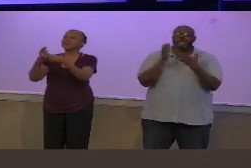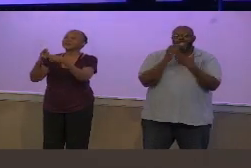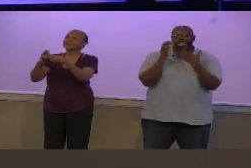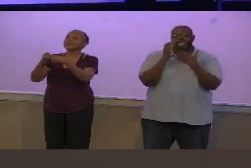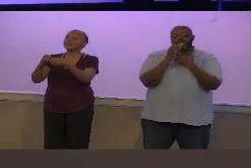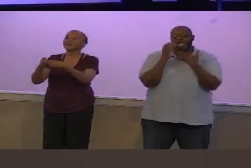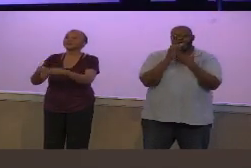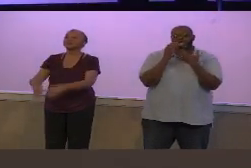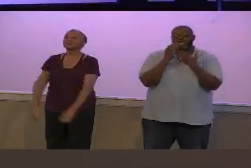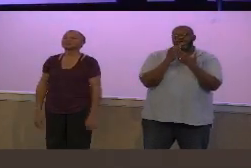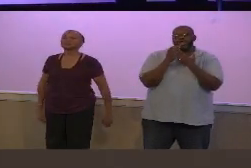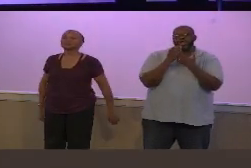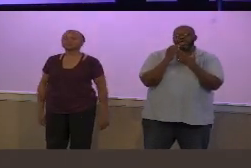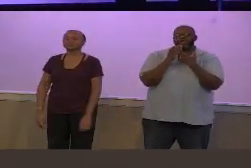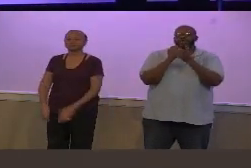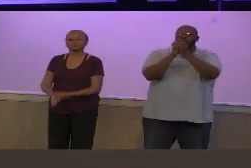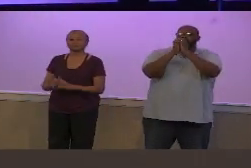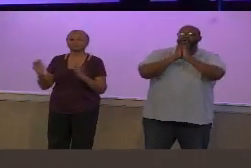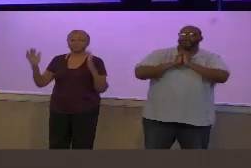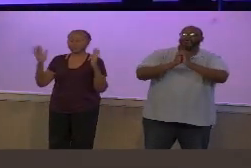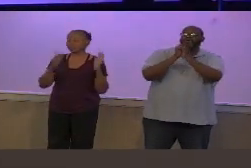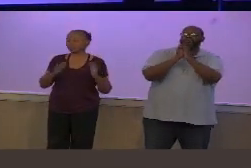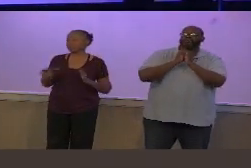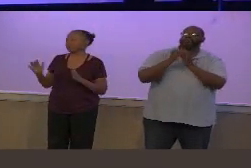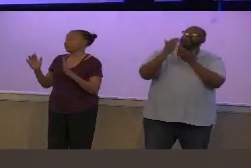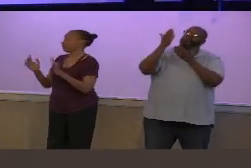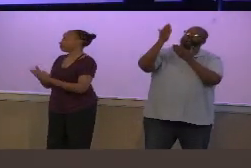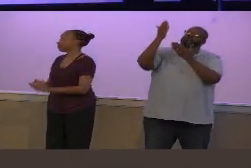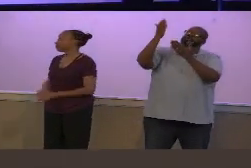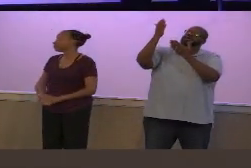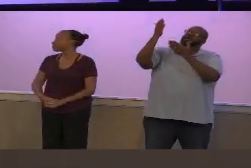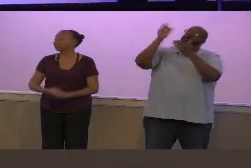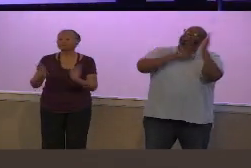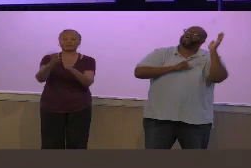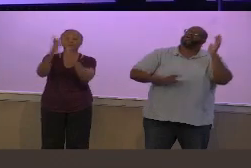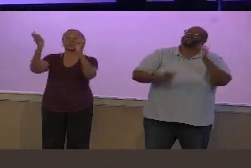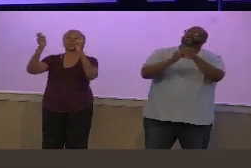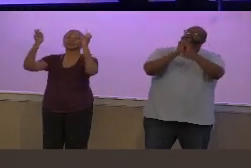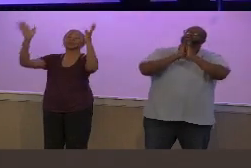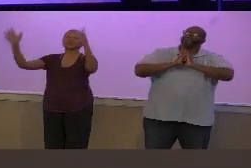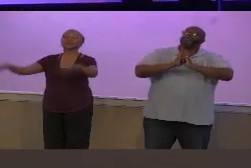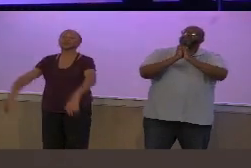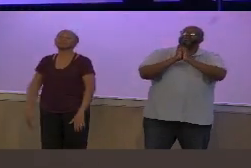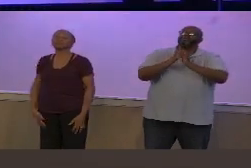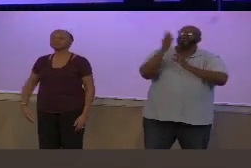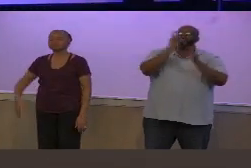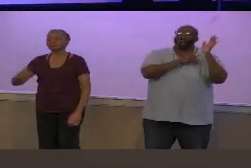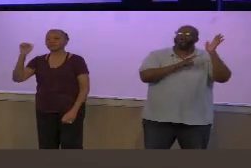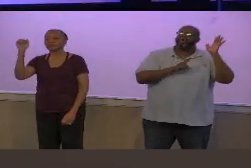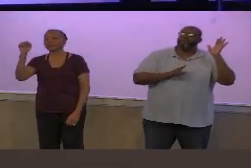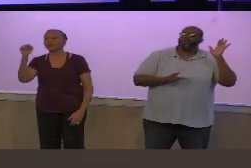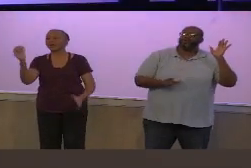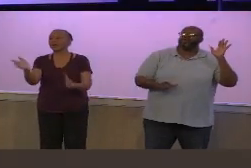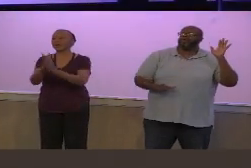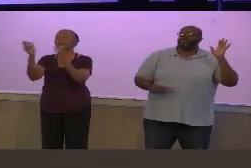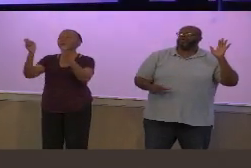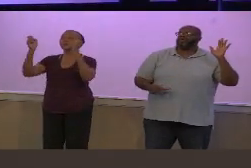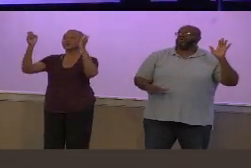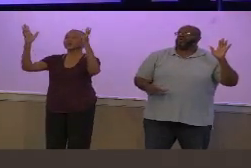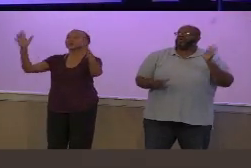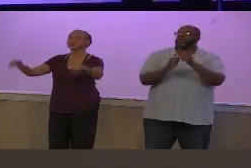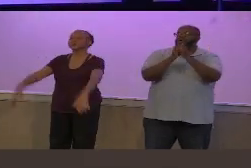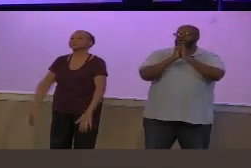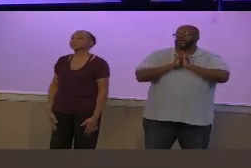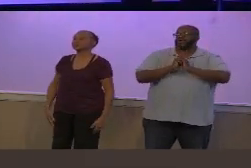hey. Worship Him. Go on and worship Christ our Lord. Go on and